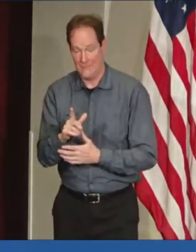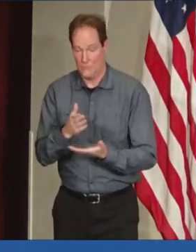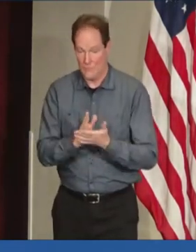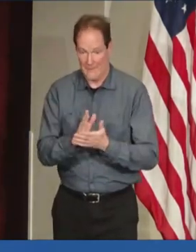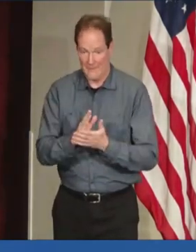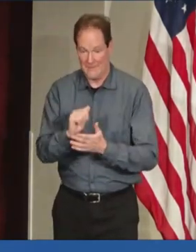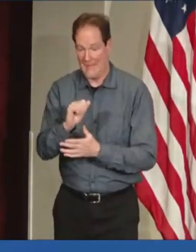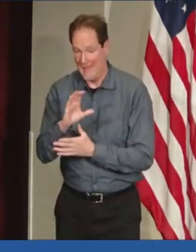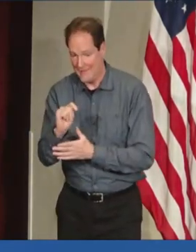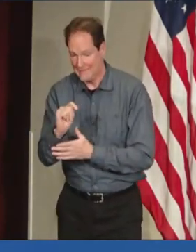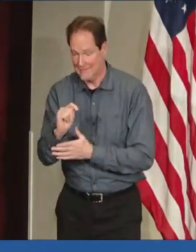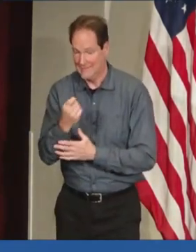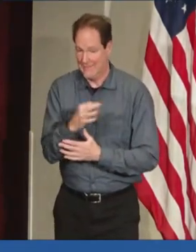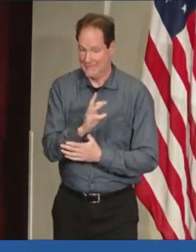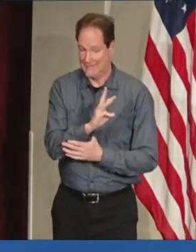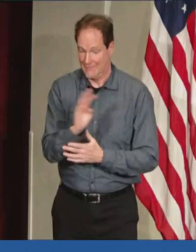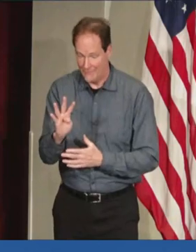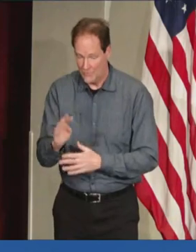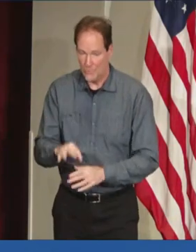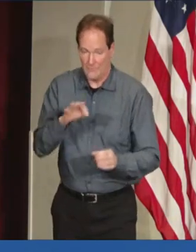1964, the Voting Rights Act of